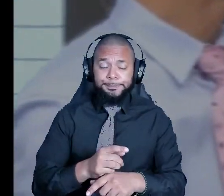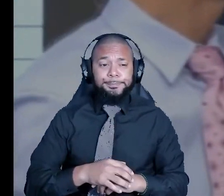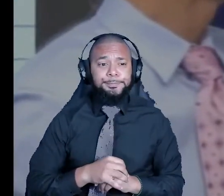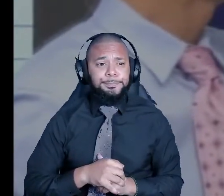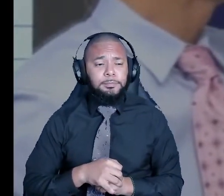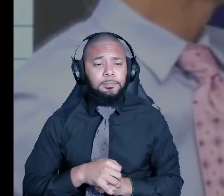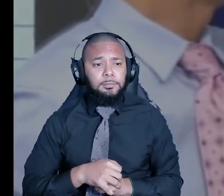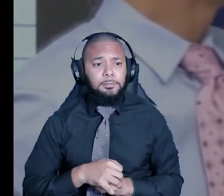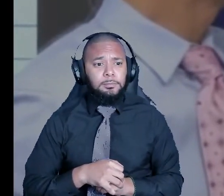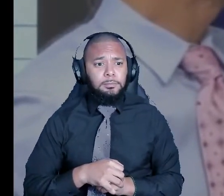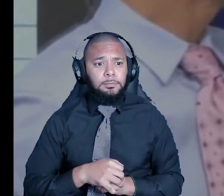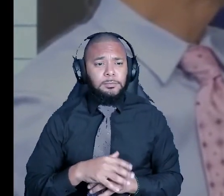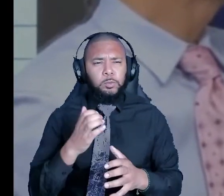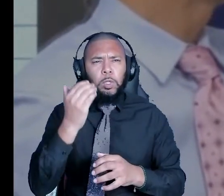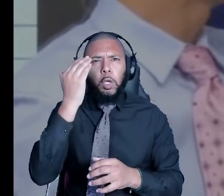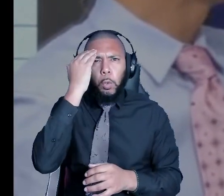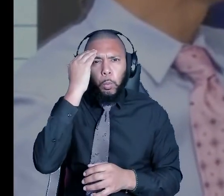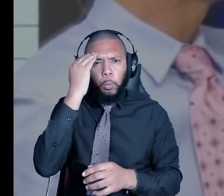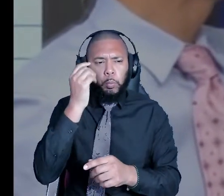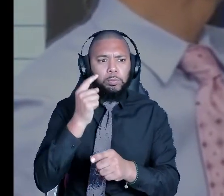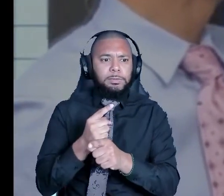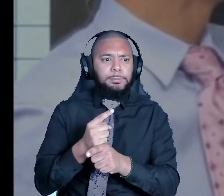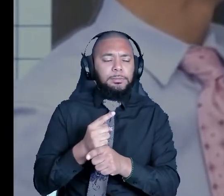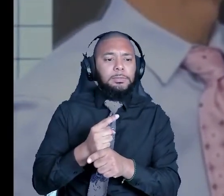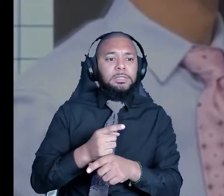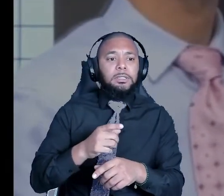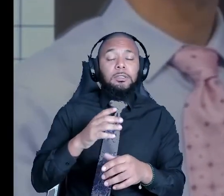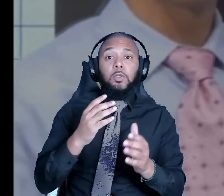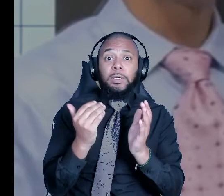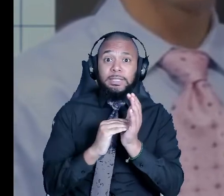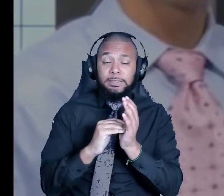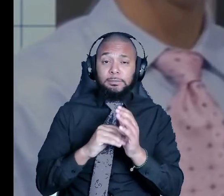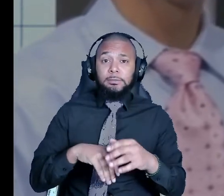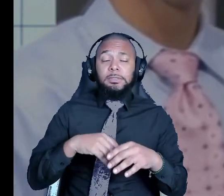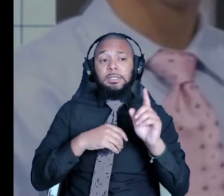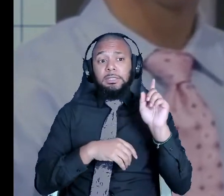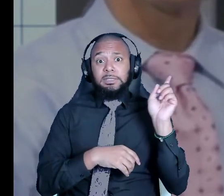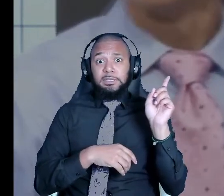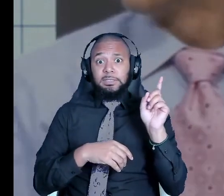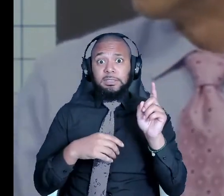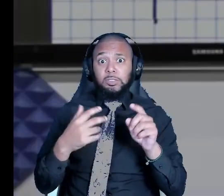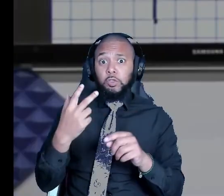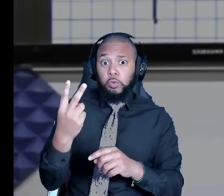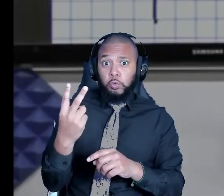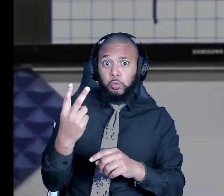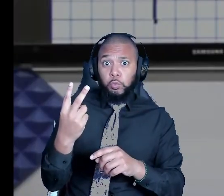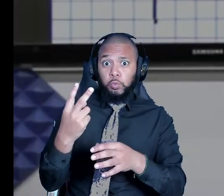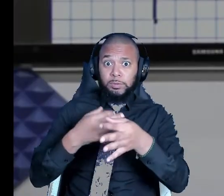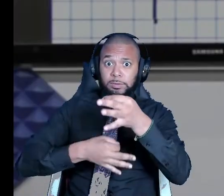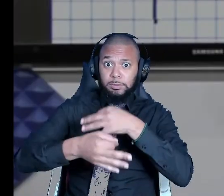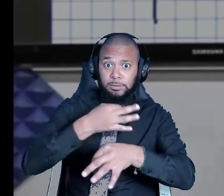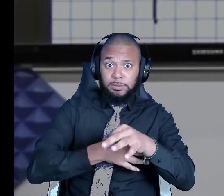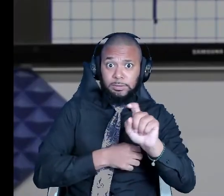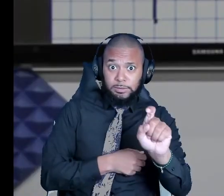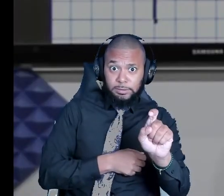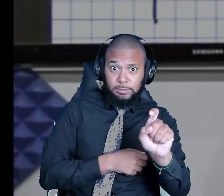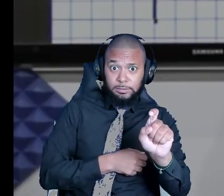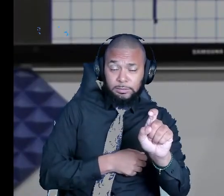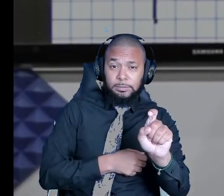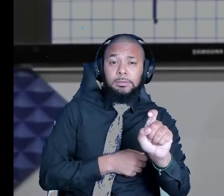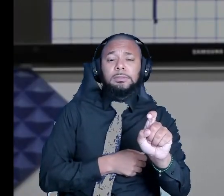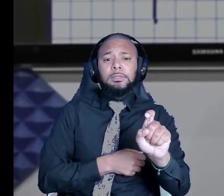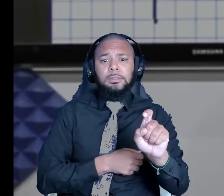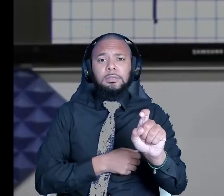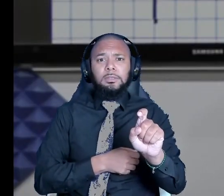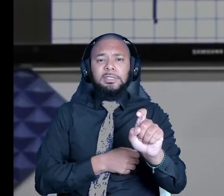Back over here, if we input a 2 as x, we should also have an